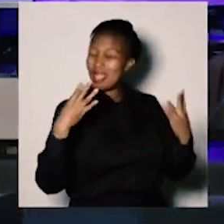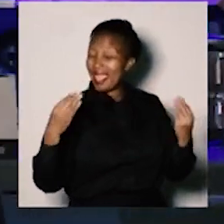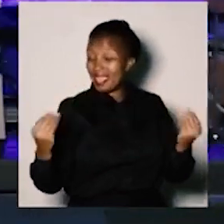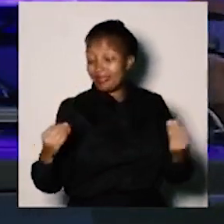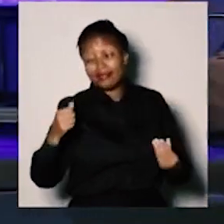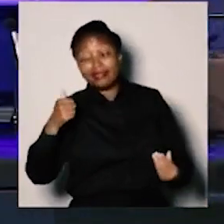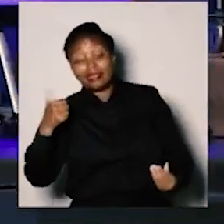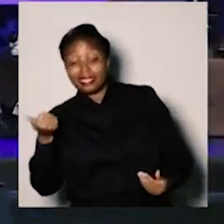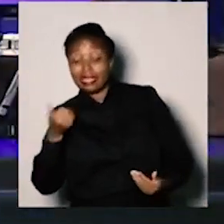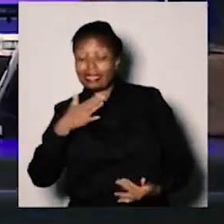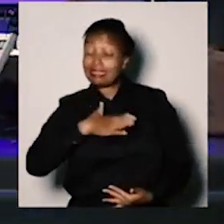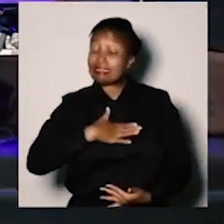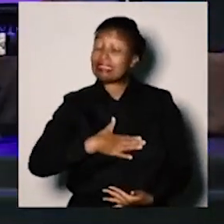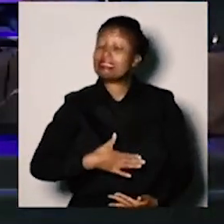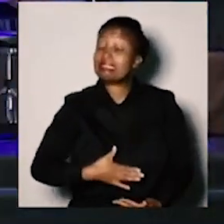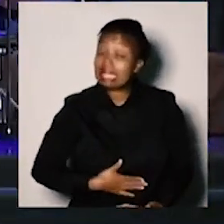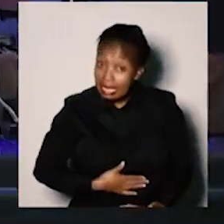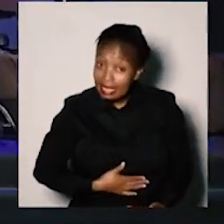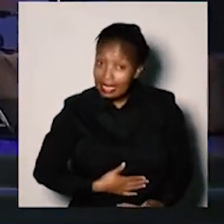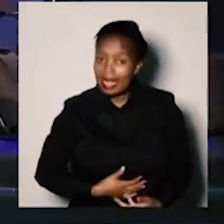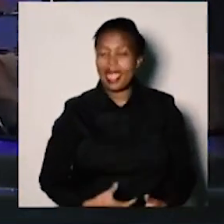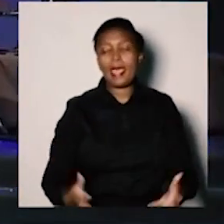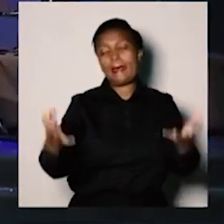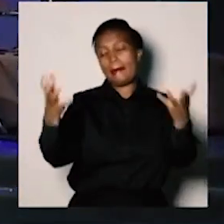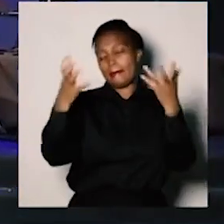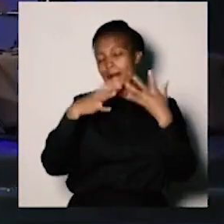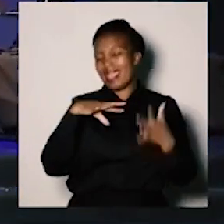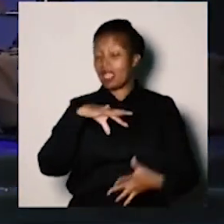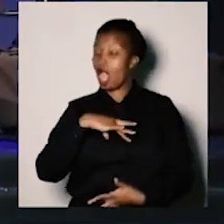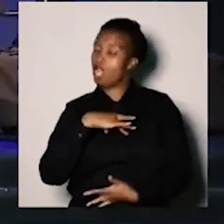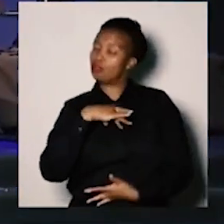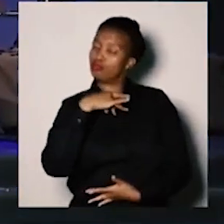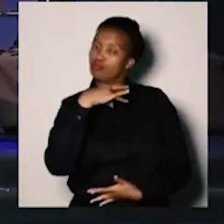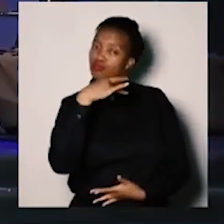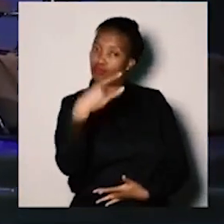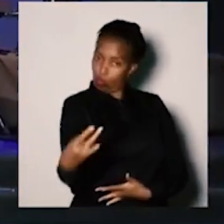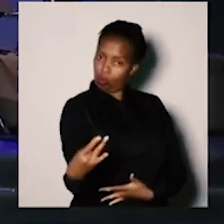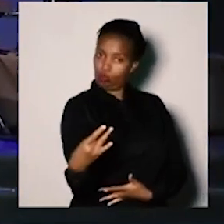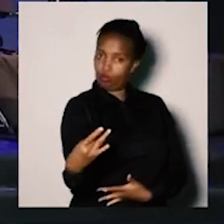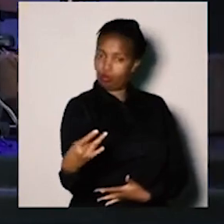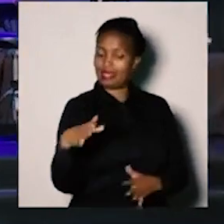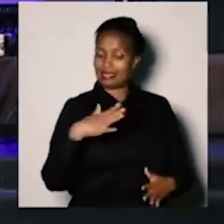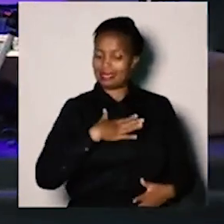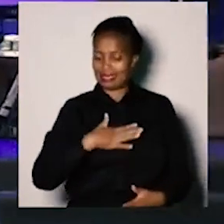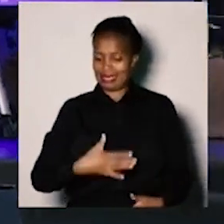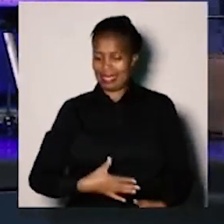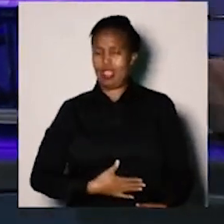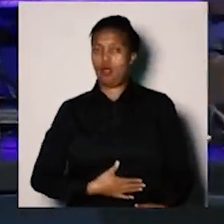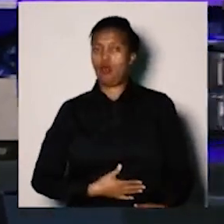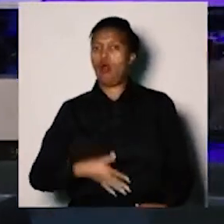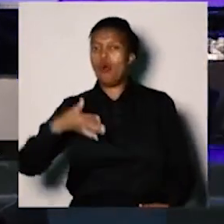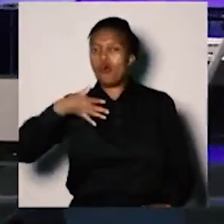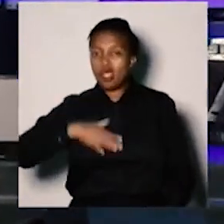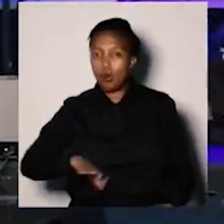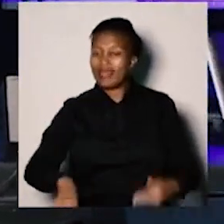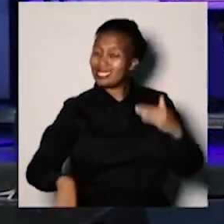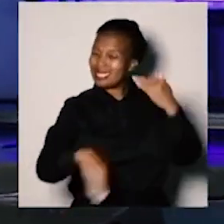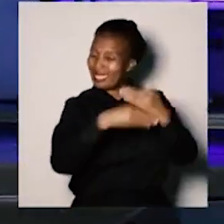week Sunday as a bring a soul Sunday or a swelling Sunday. We want to double our